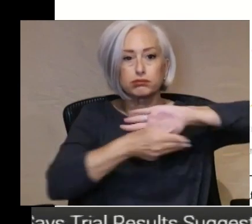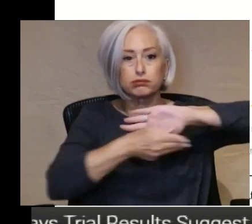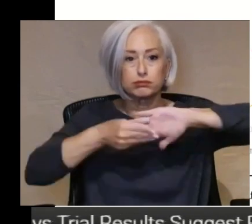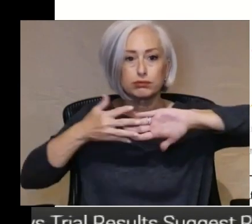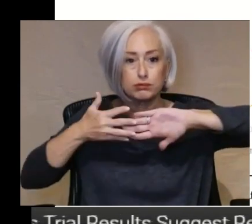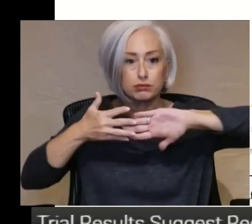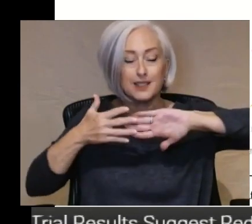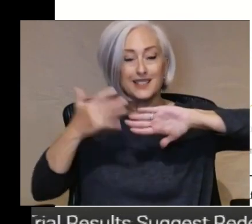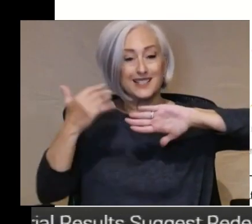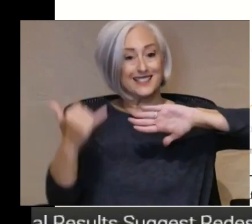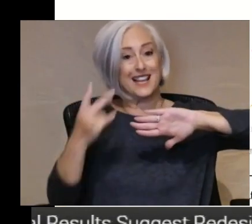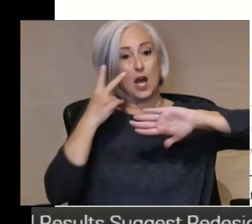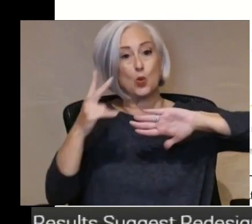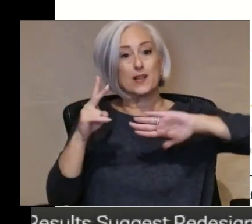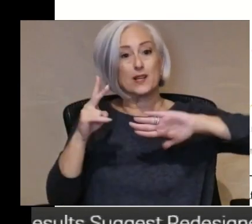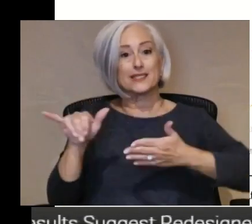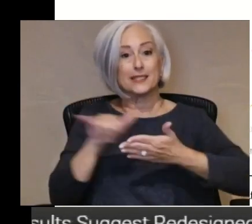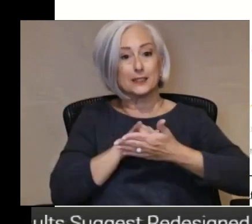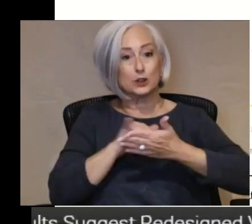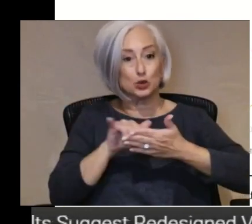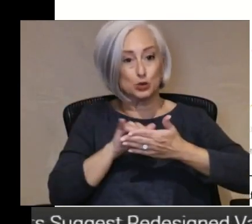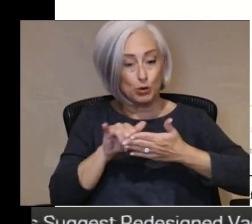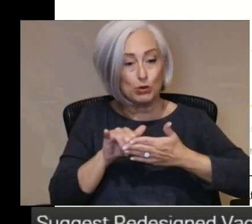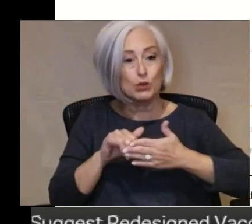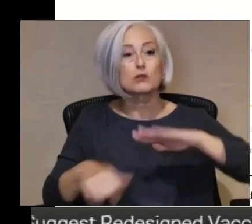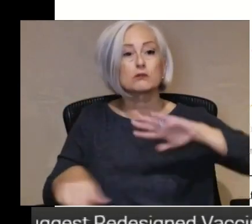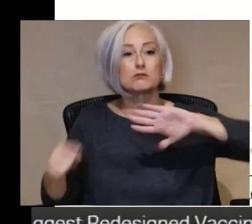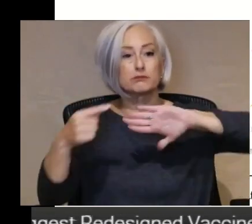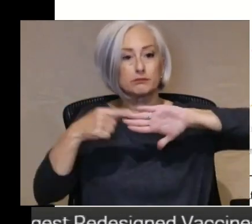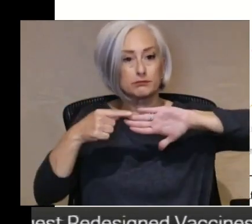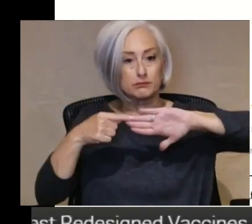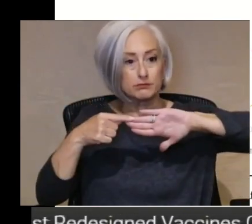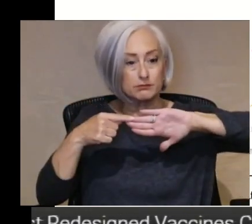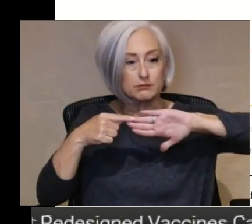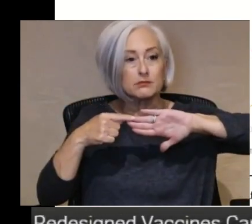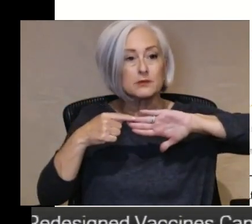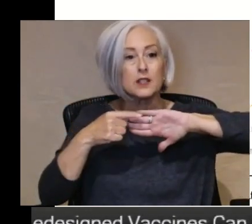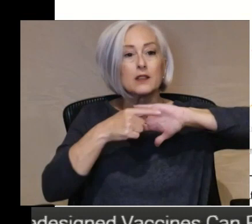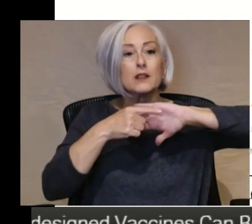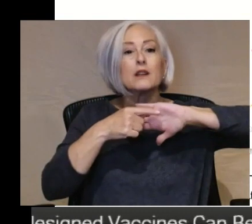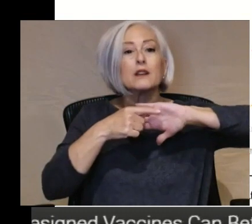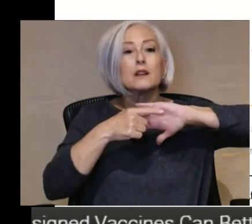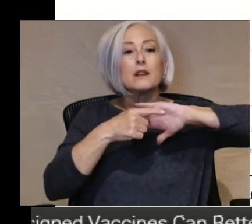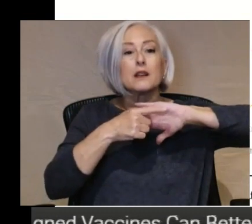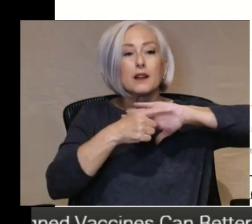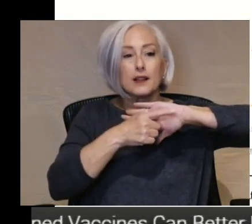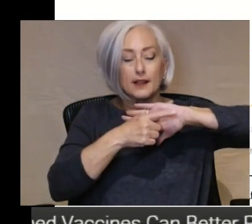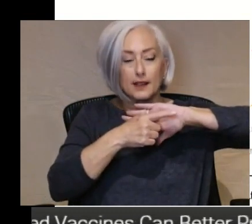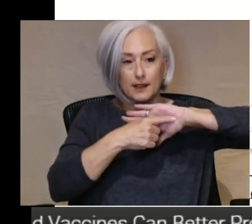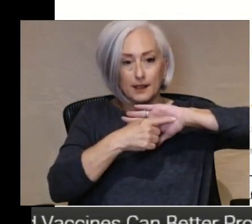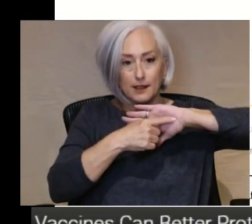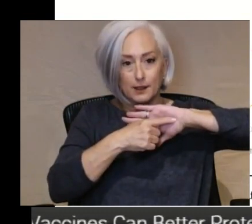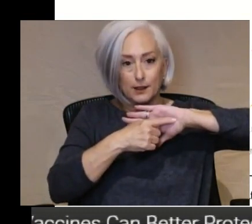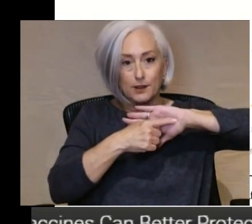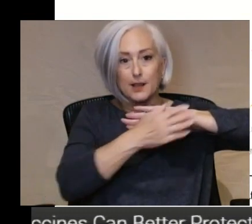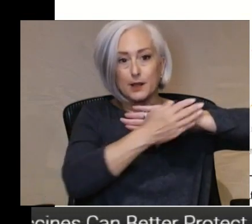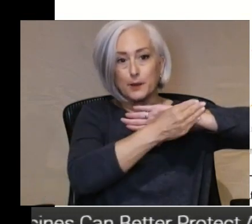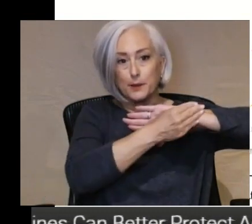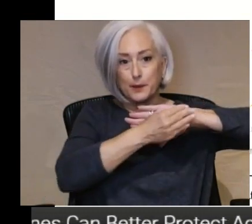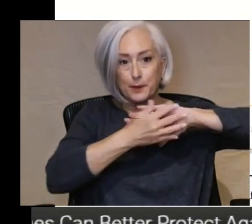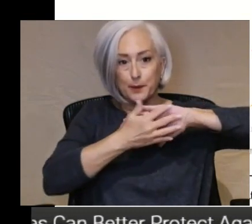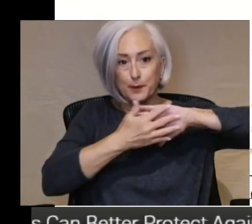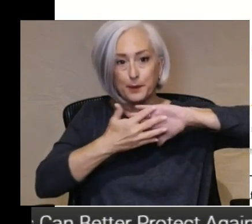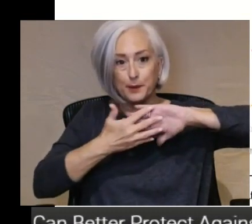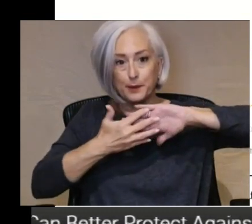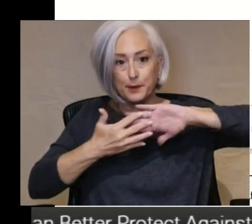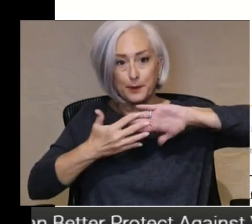similar to what happened with Omicron initially. And now it's kind of washing. It's going to wash toward the center of the country. So I think we're going to see that same story that you're seeing in